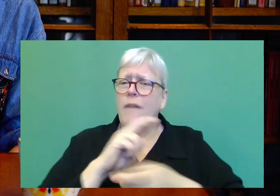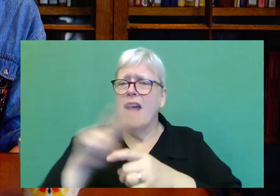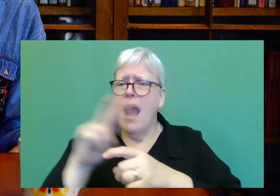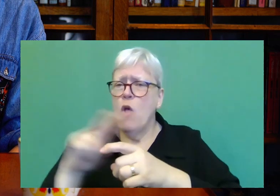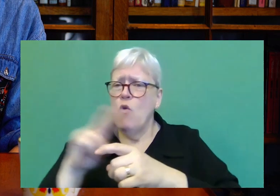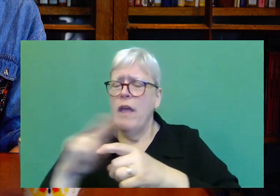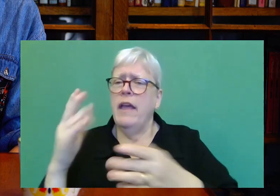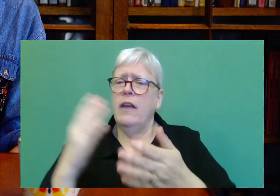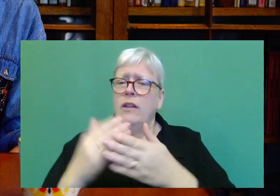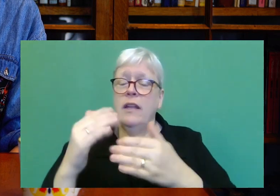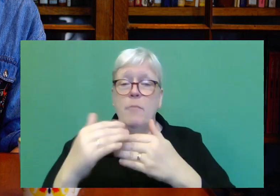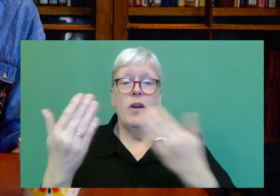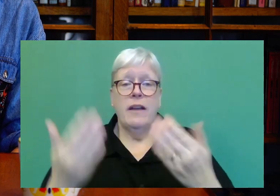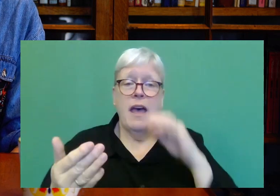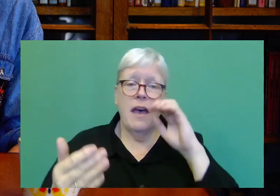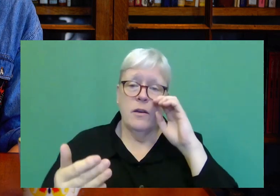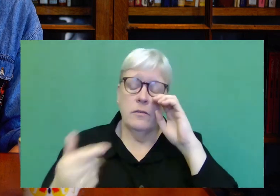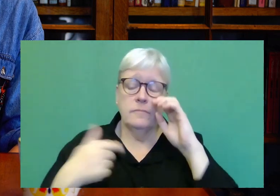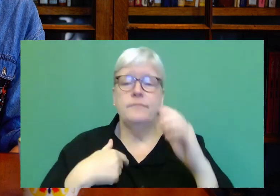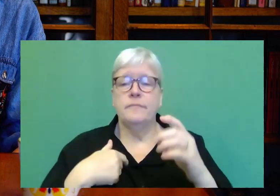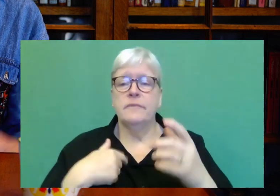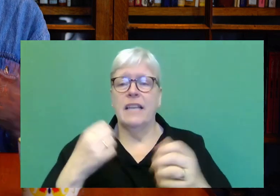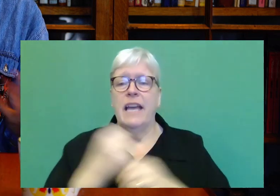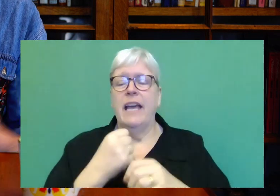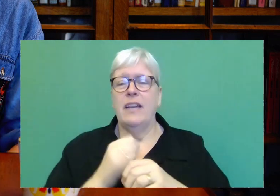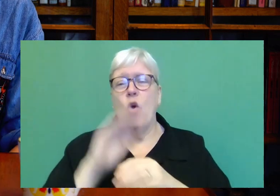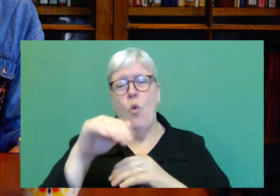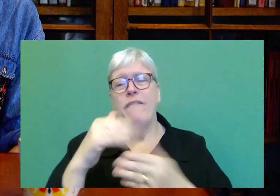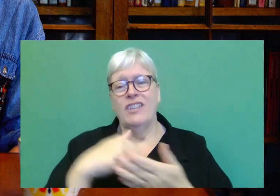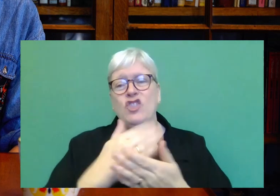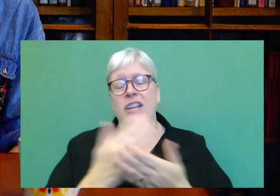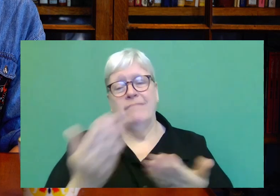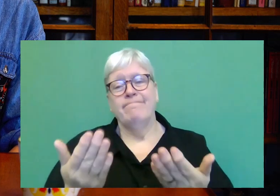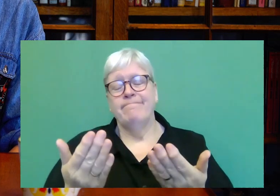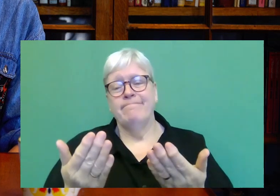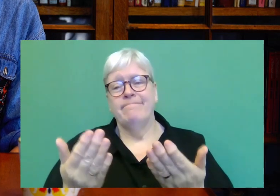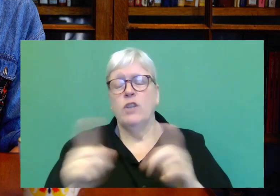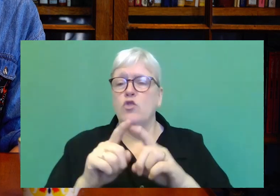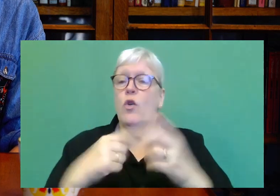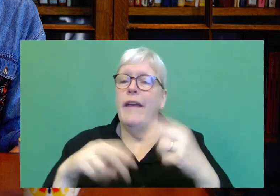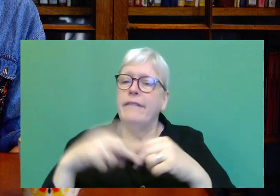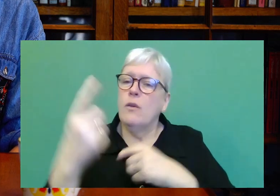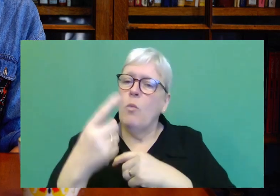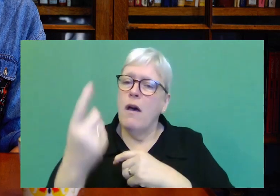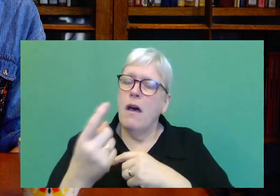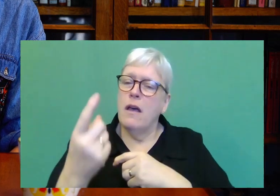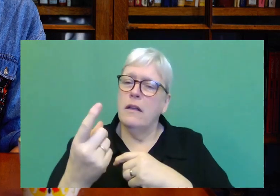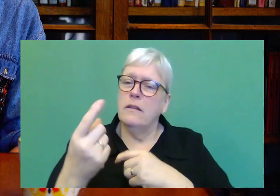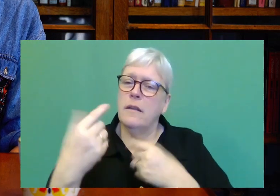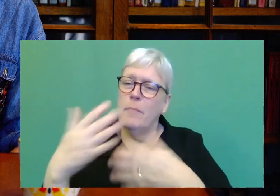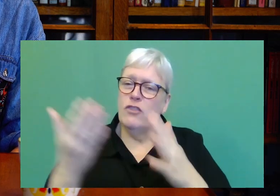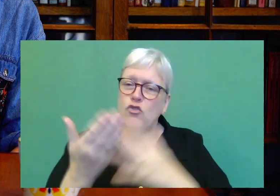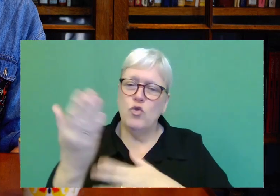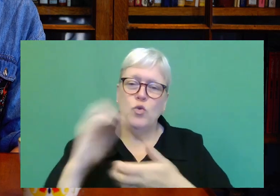I err on the side of oversharing rather than undersharing. Also, if somebody went through a grief, I think